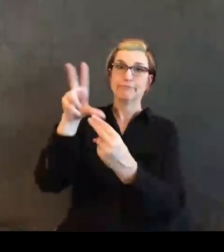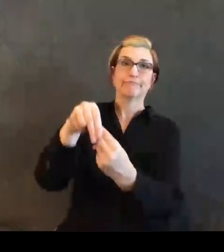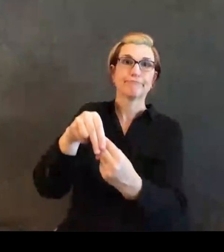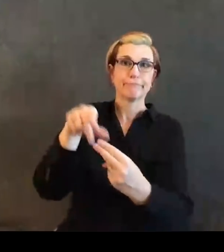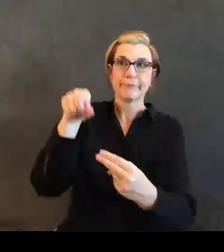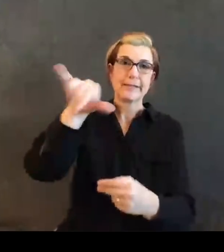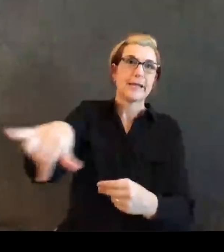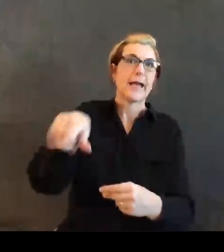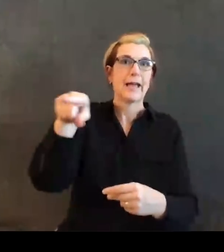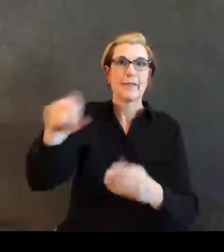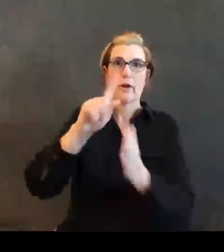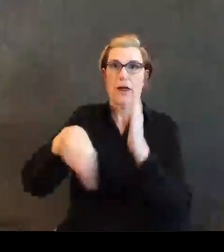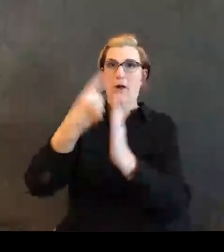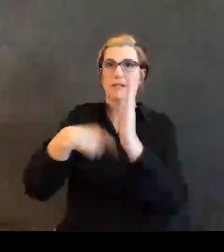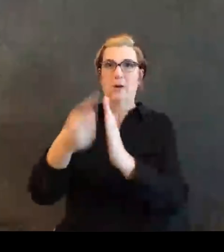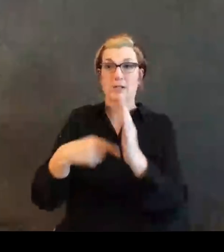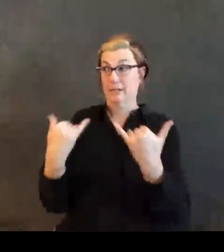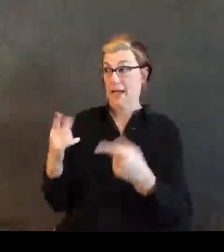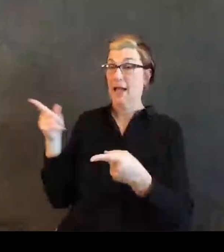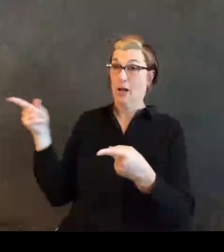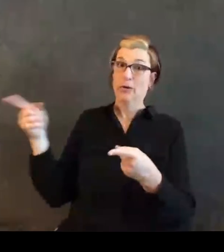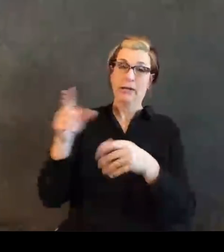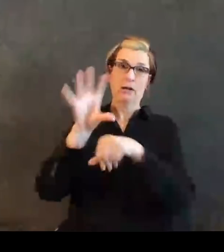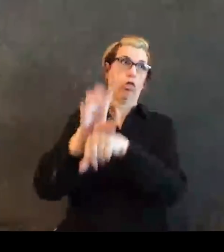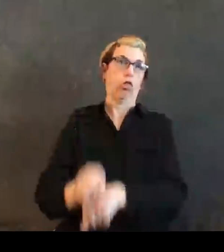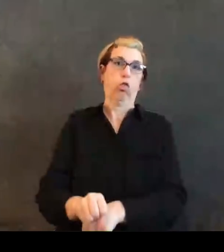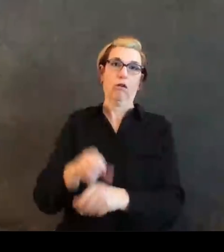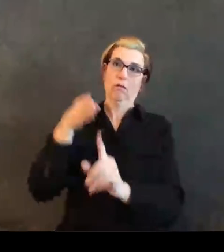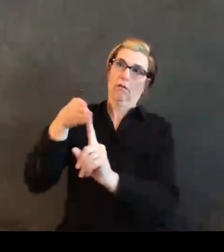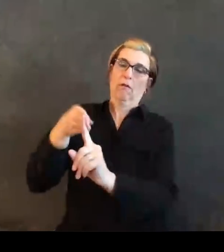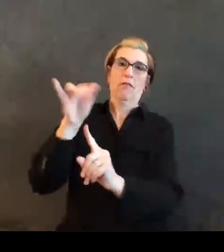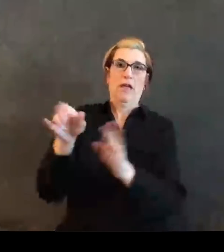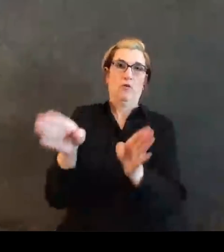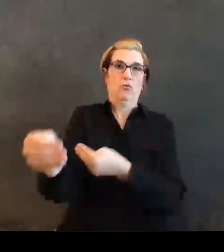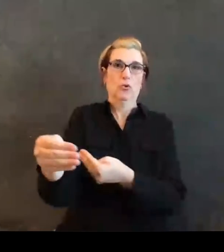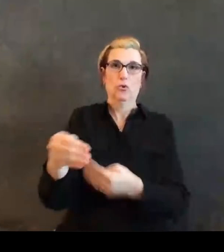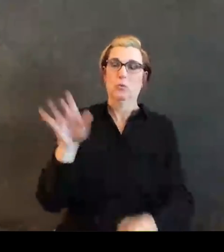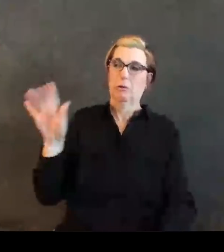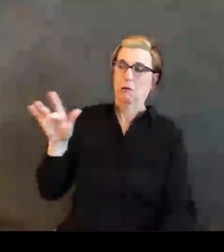it, Steve, very well. So if we could have a little update, Steve, would be